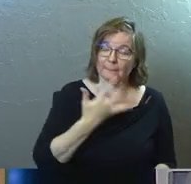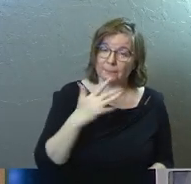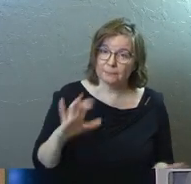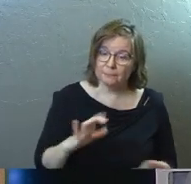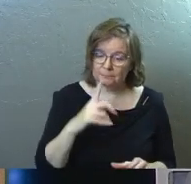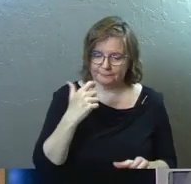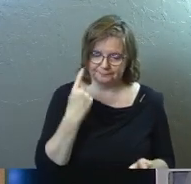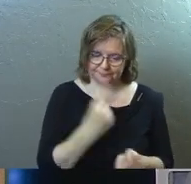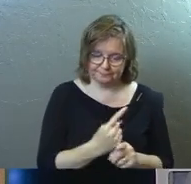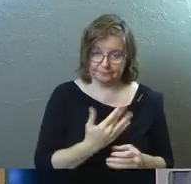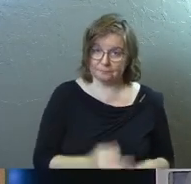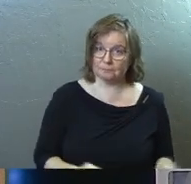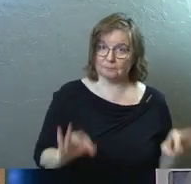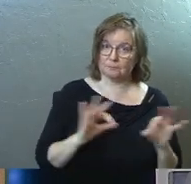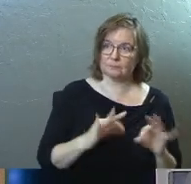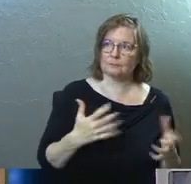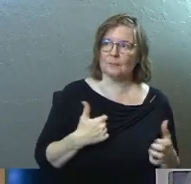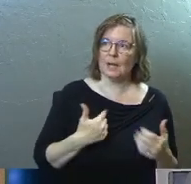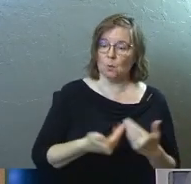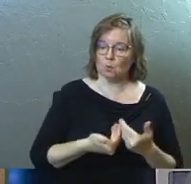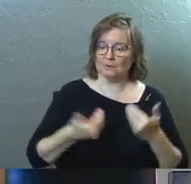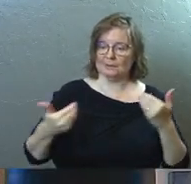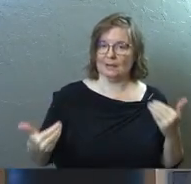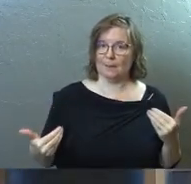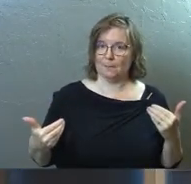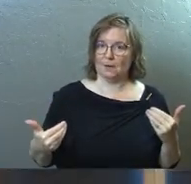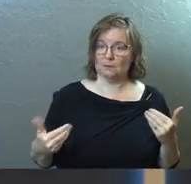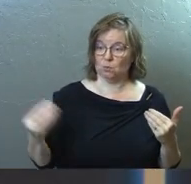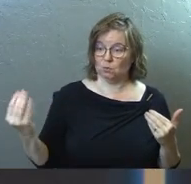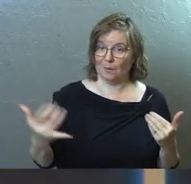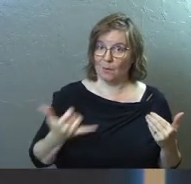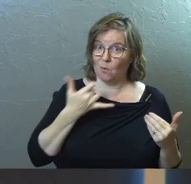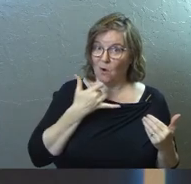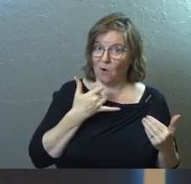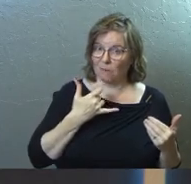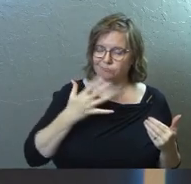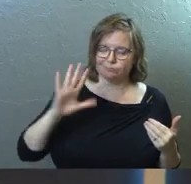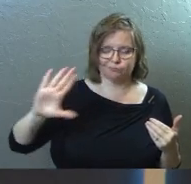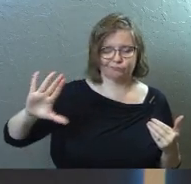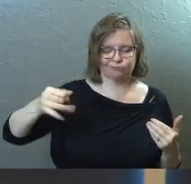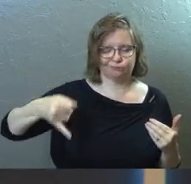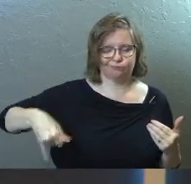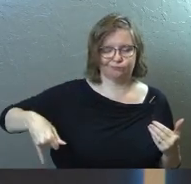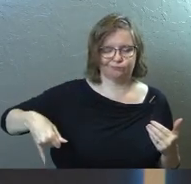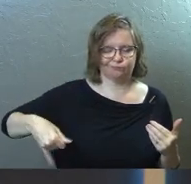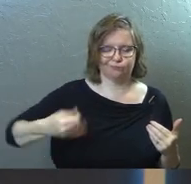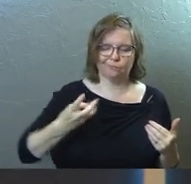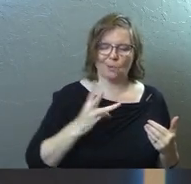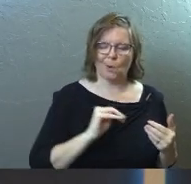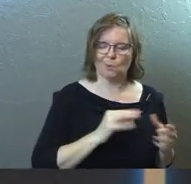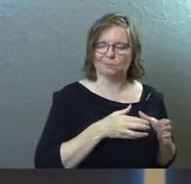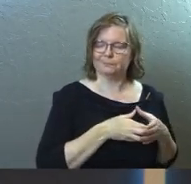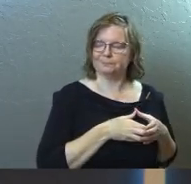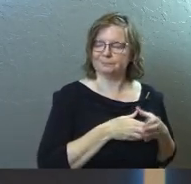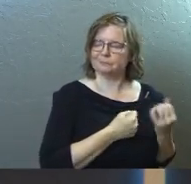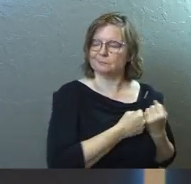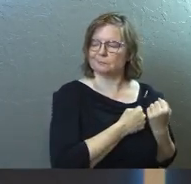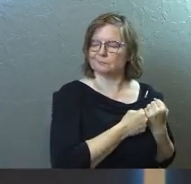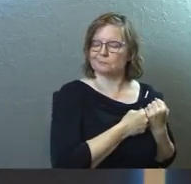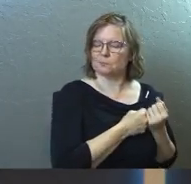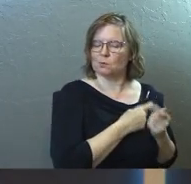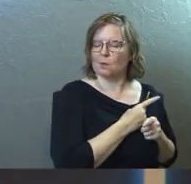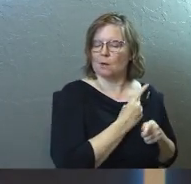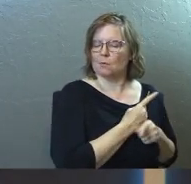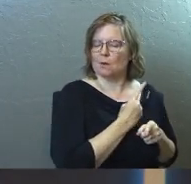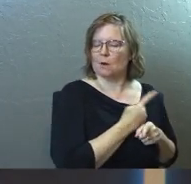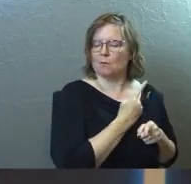do, because being right is so important to me, is I would separate myself from those who tell me I'm wrong or disagree with me, and I'm going to go to my own little echo chamber so I can hear I'm right,